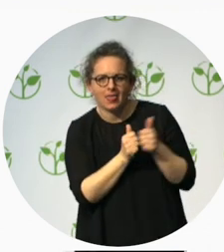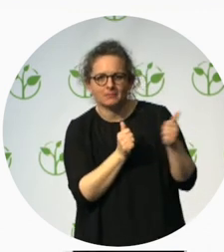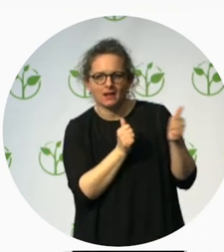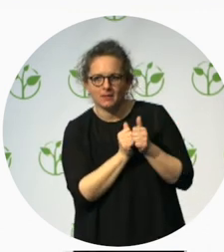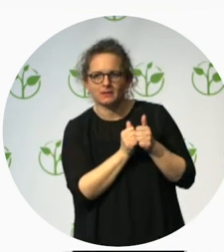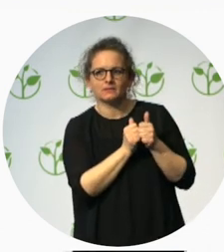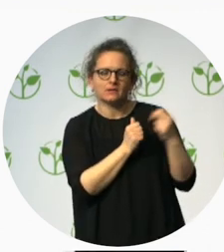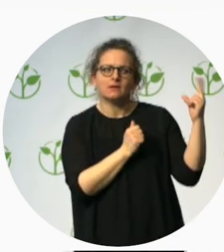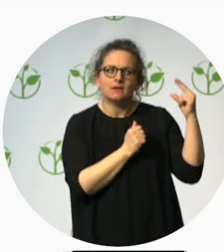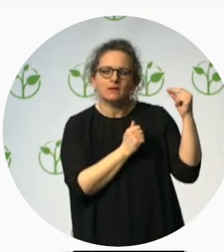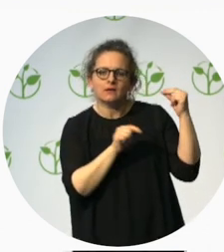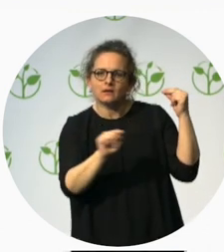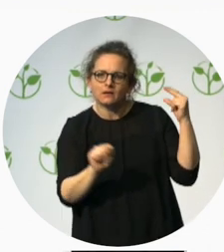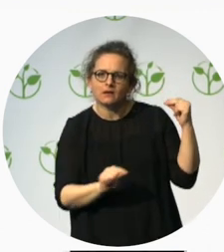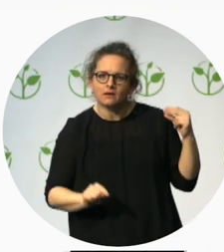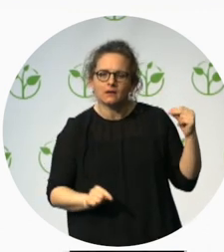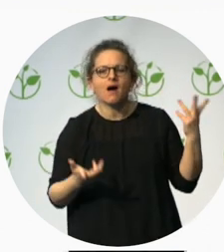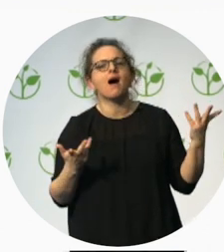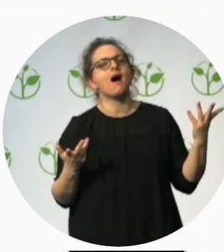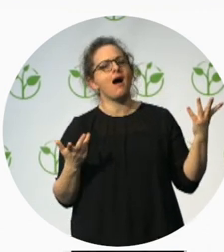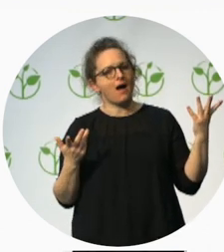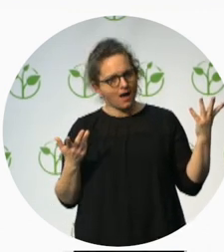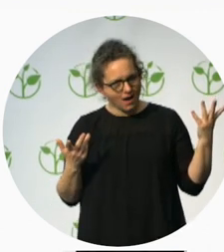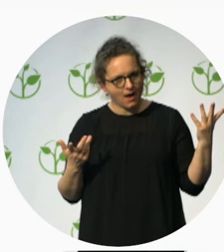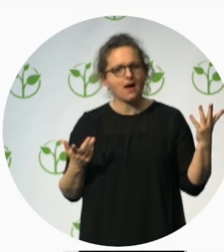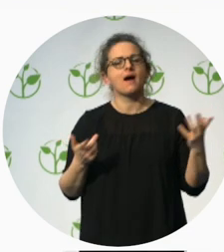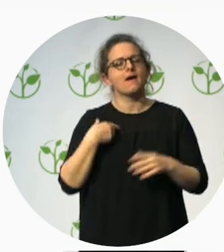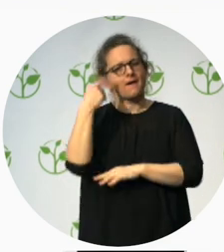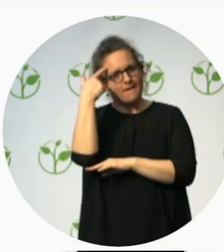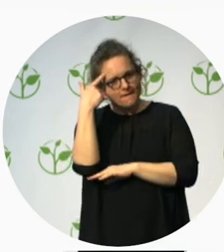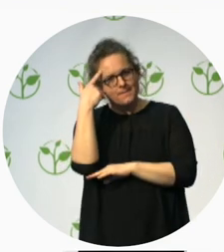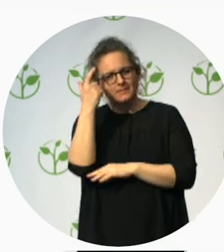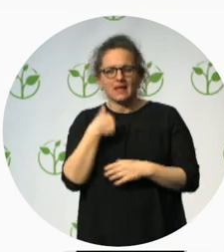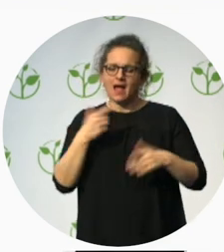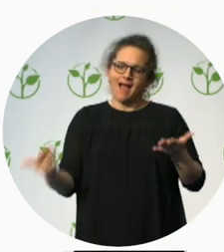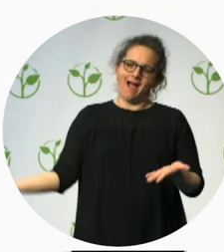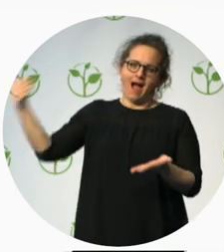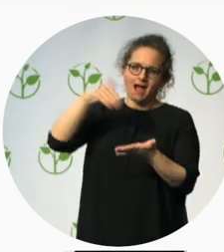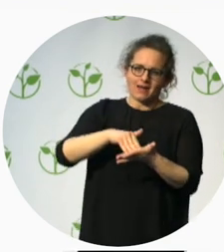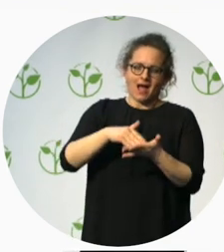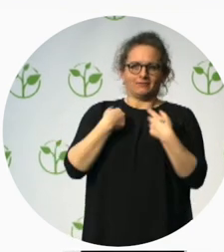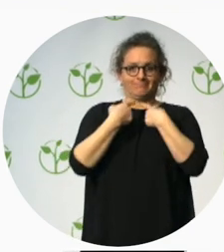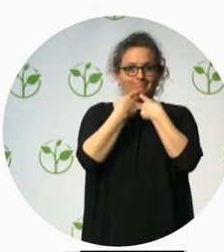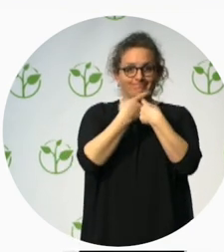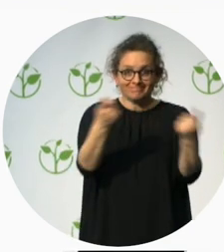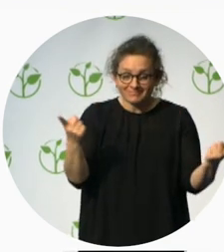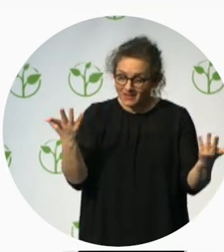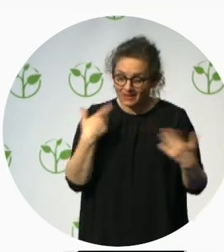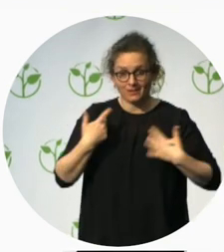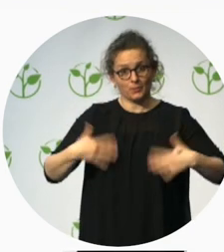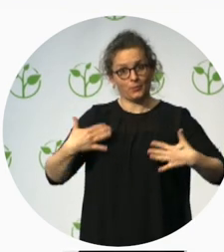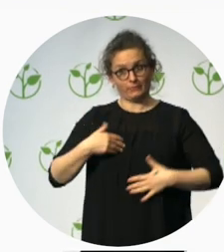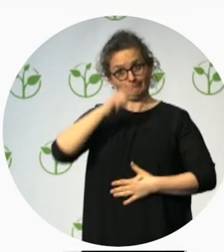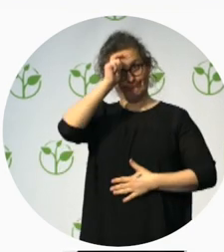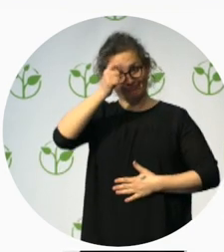and adults with disabilities. Again, I must say that it's a great honor for me to speak to you on an issue which is